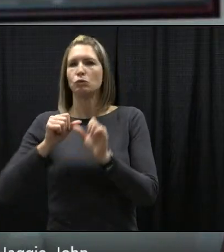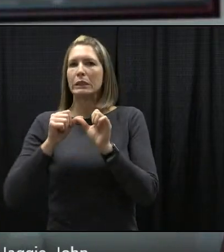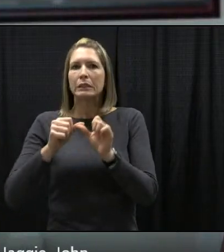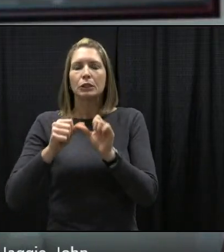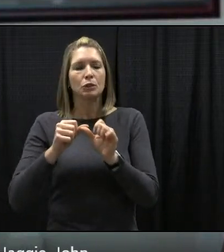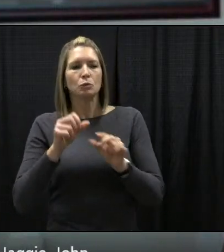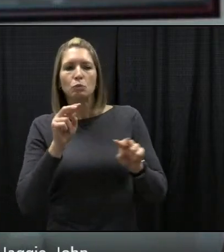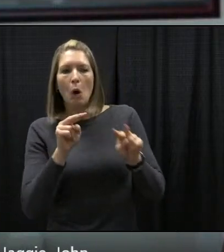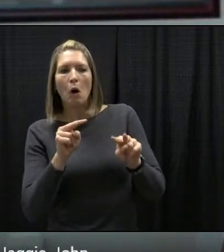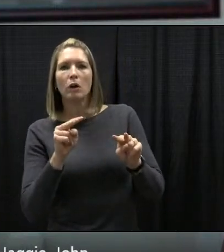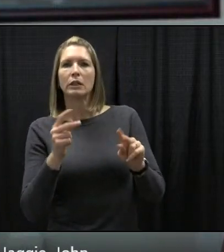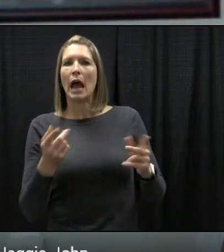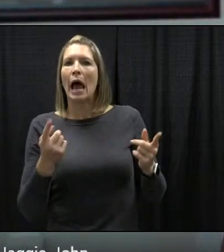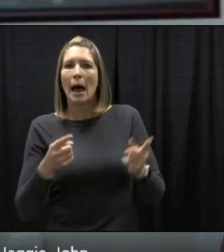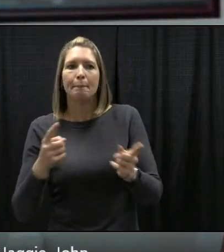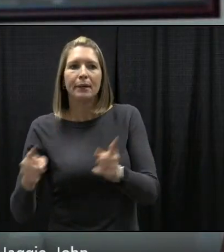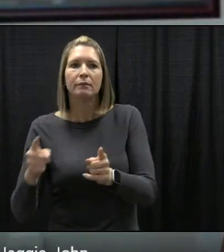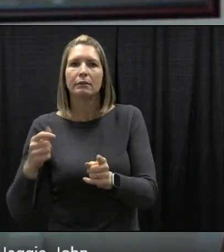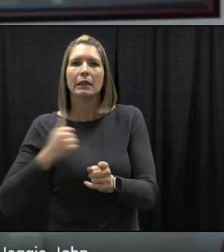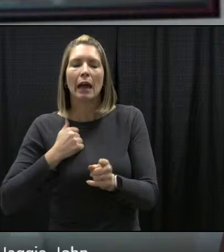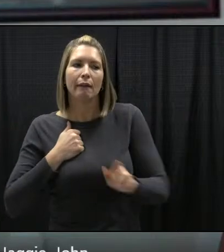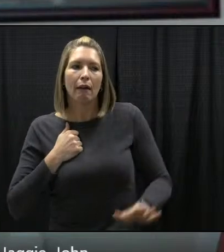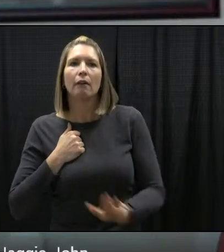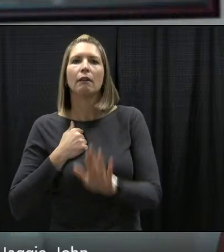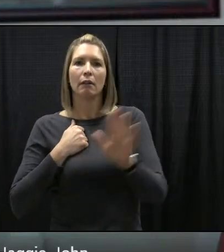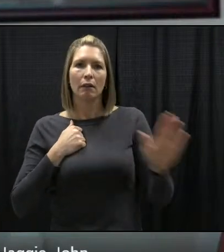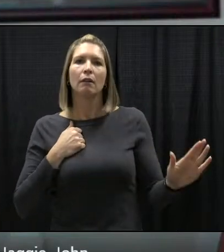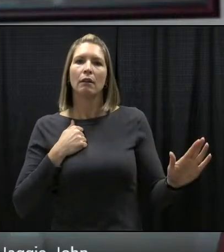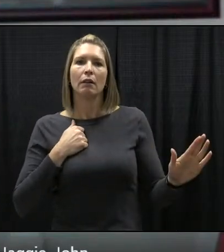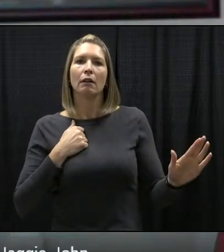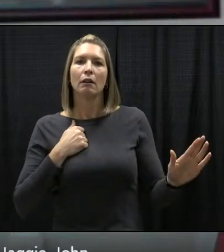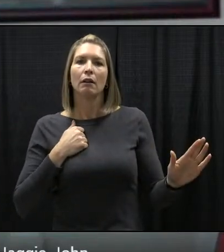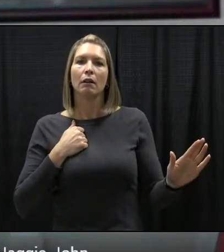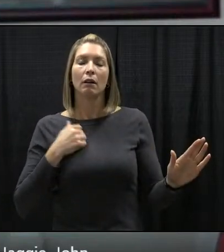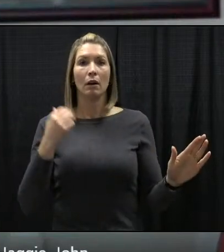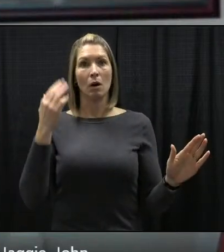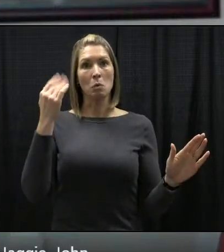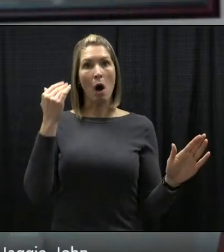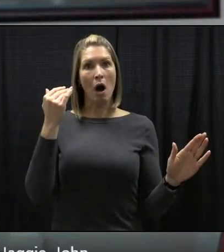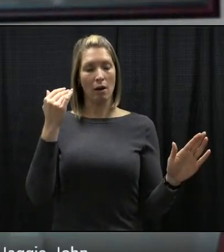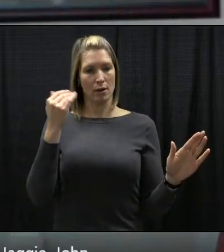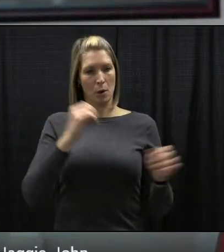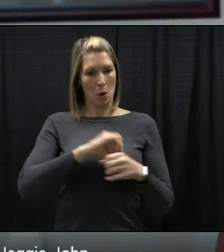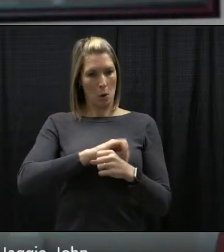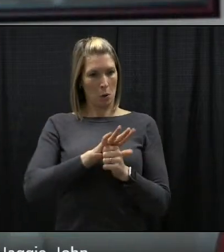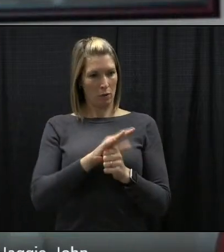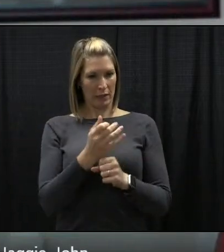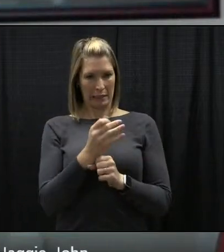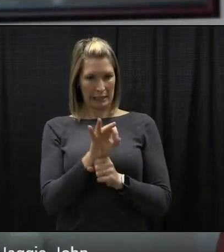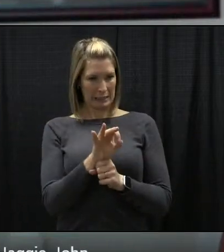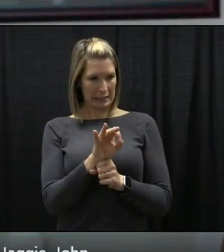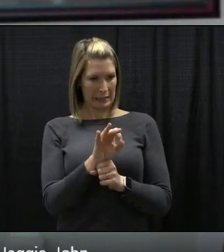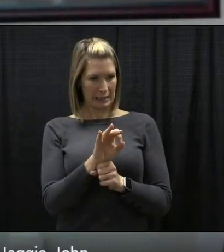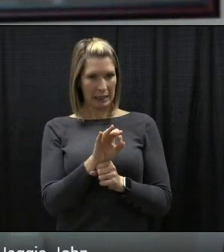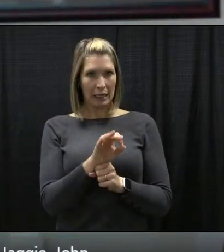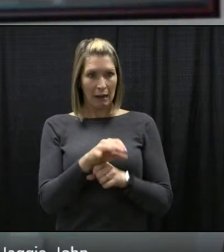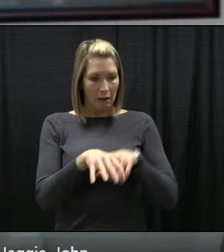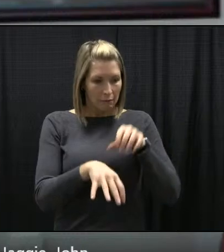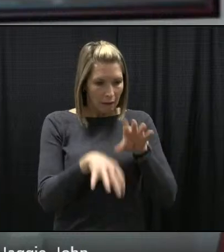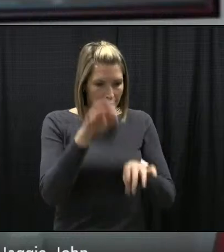have changed as the science and as the knowledge around COVID-19 has changed. We